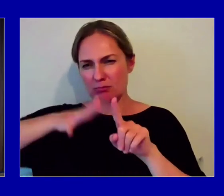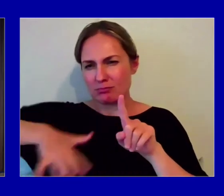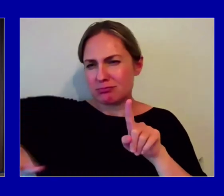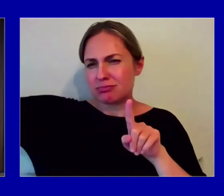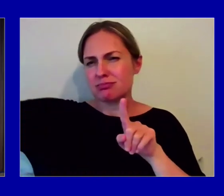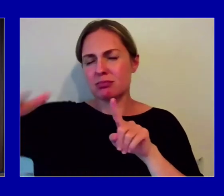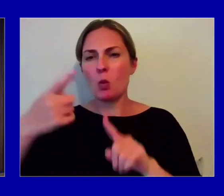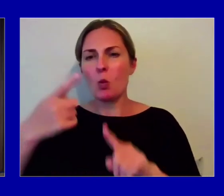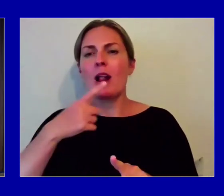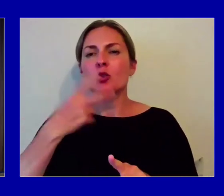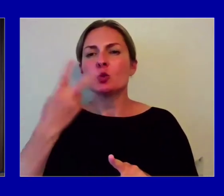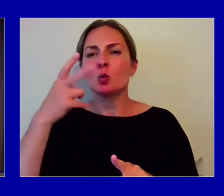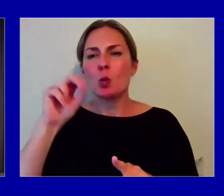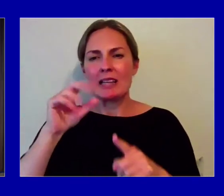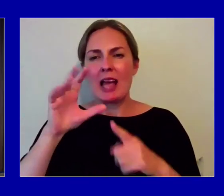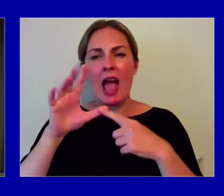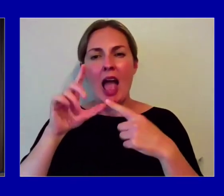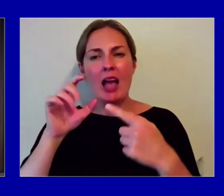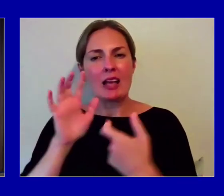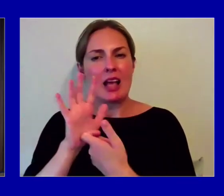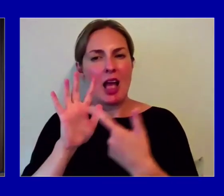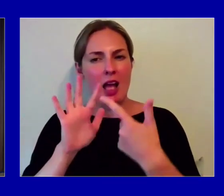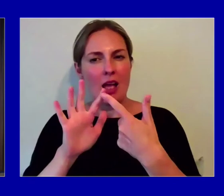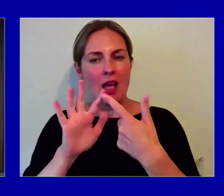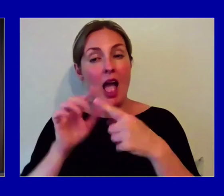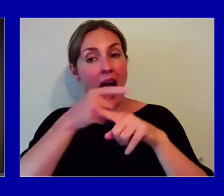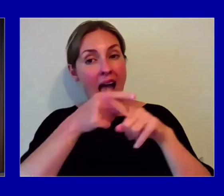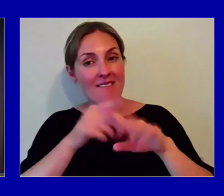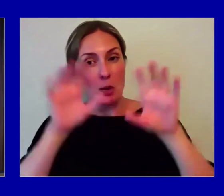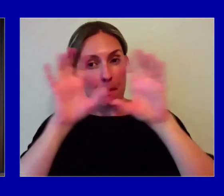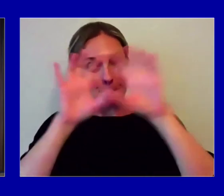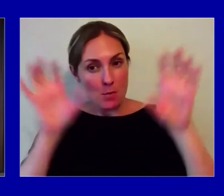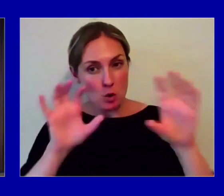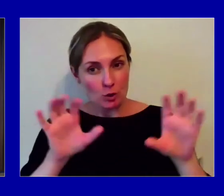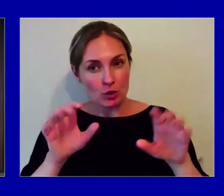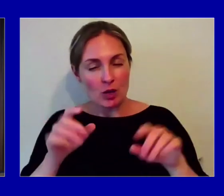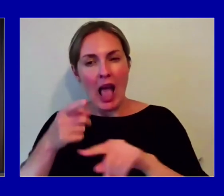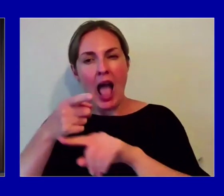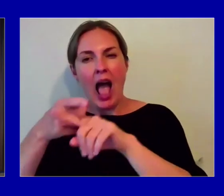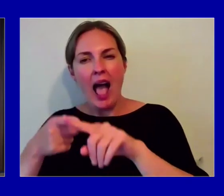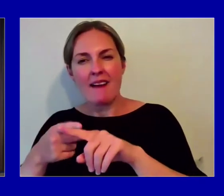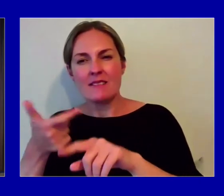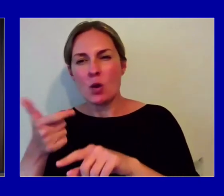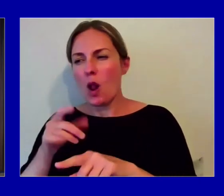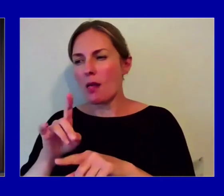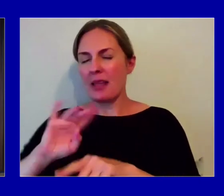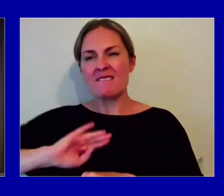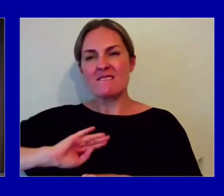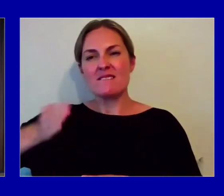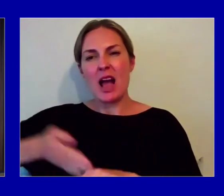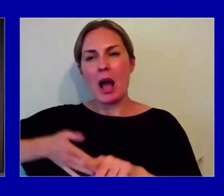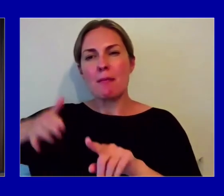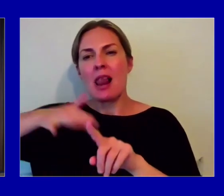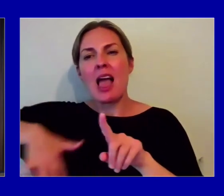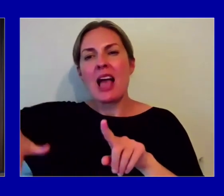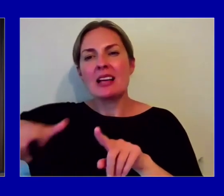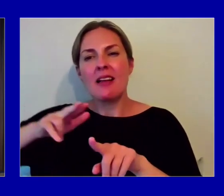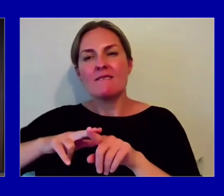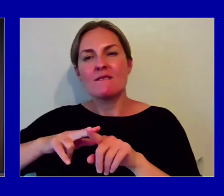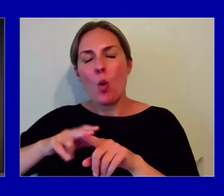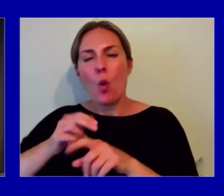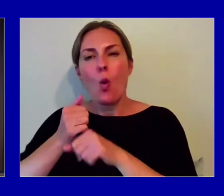Um, and it's half bushland, half, uh, paddocks for horses and alpacas and whatever else my mother has bought